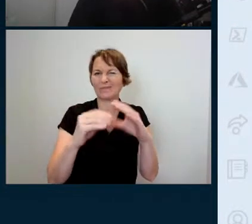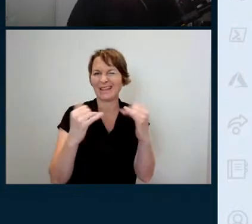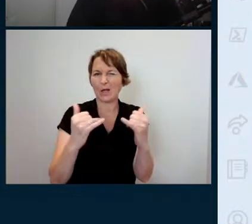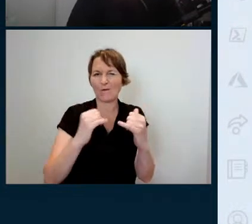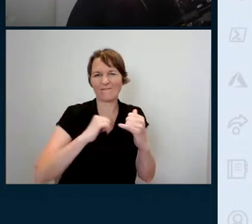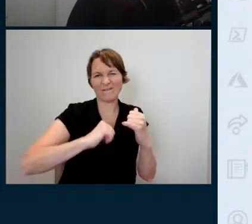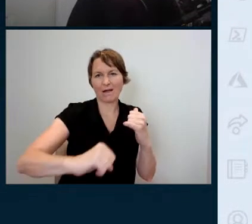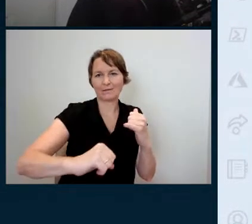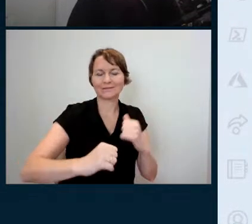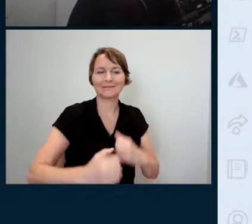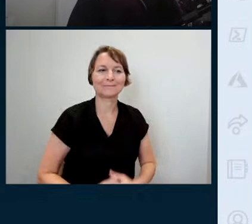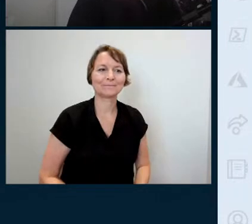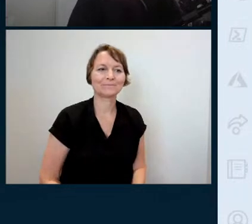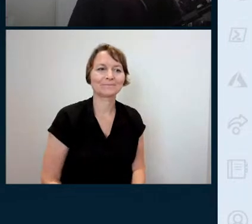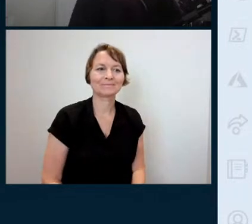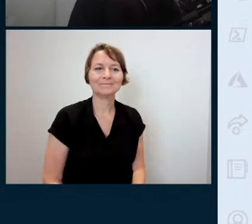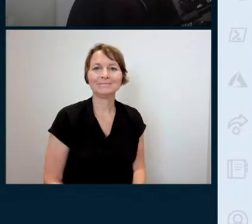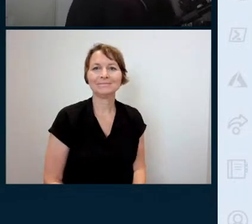Start.